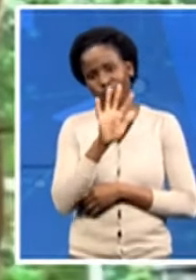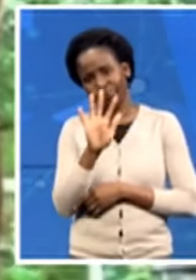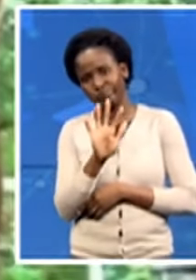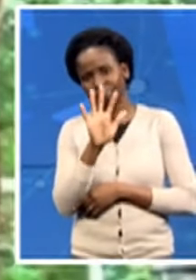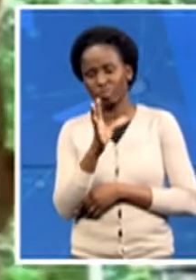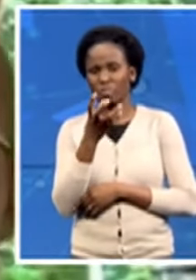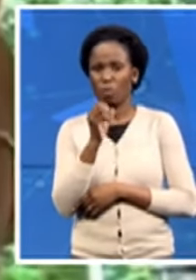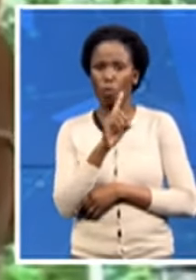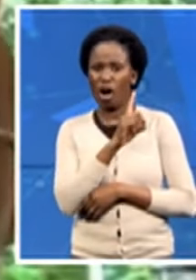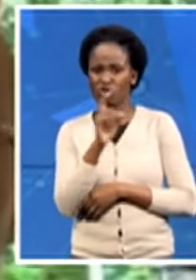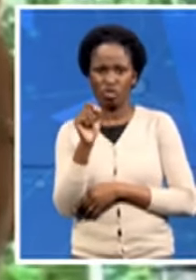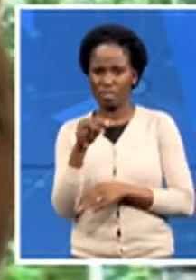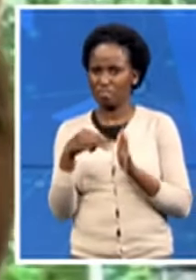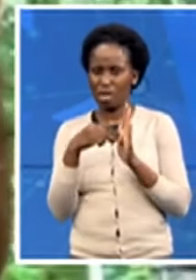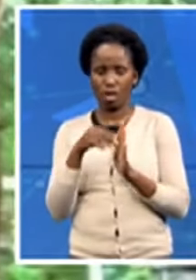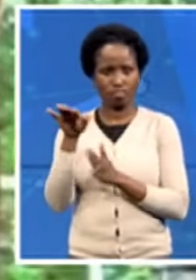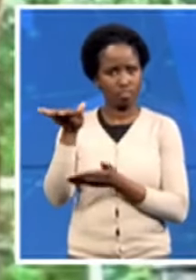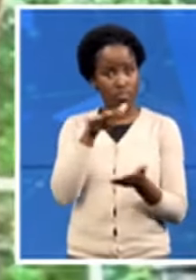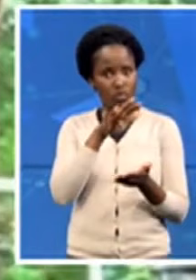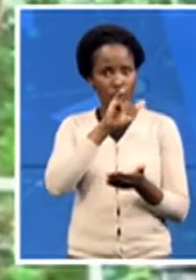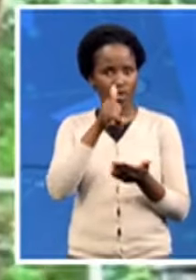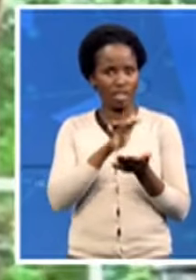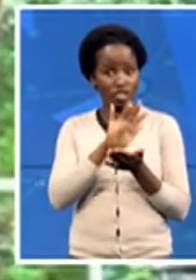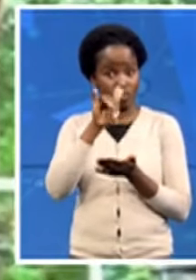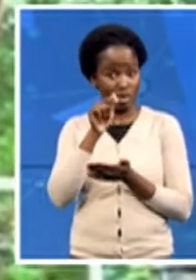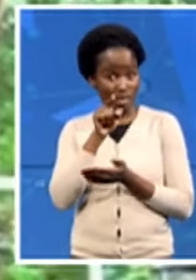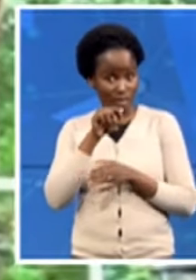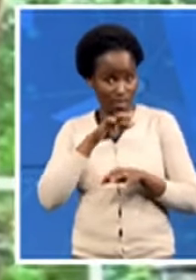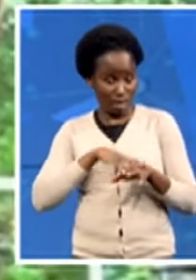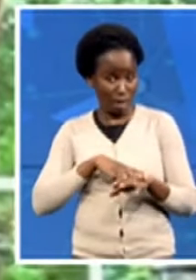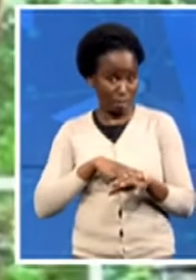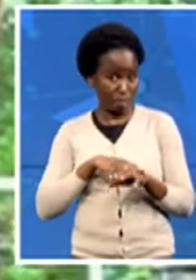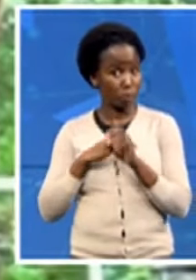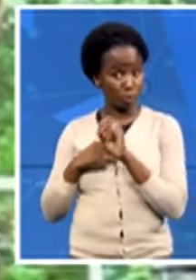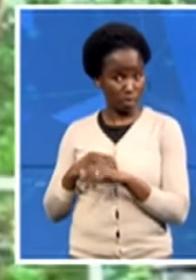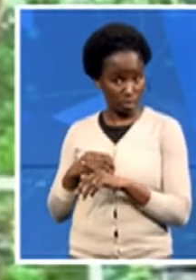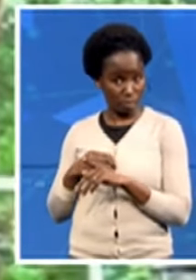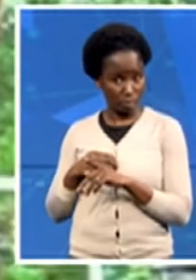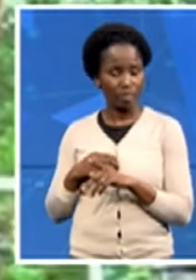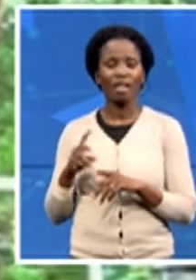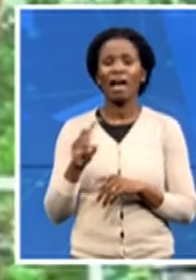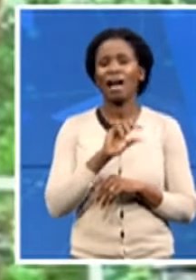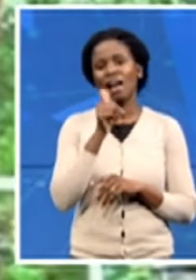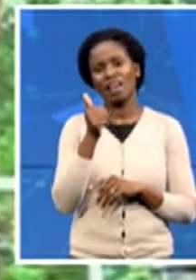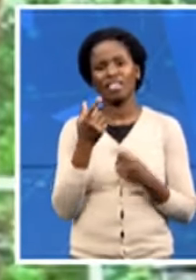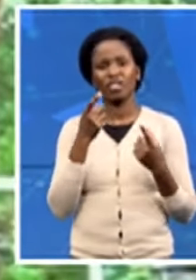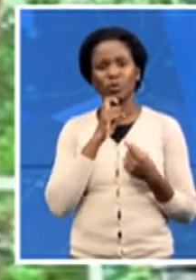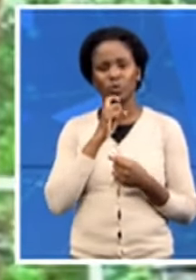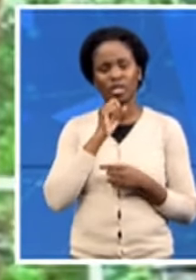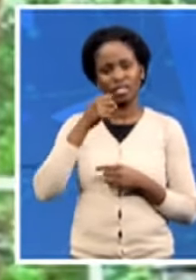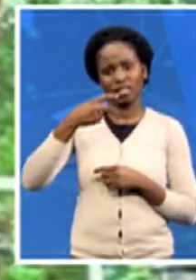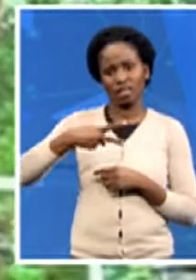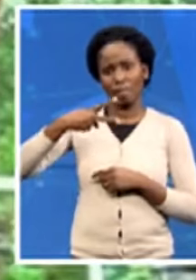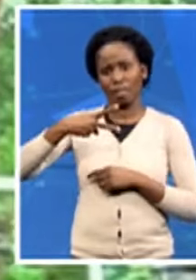during that period, okay? And the rest are double dose vaccines, we would still